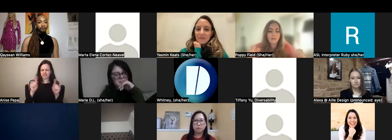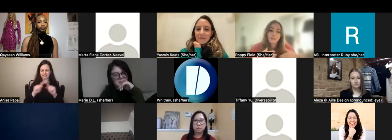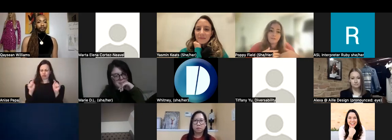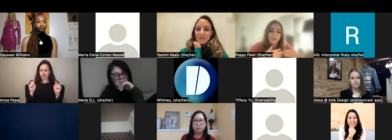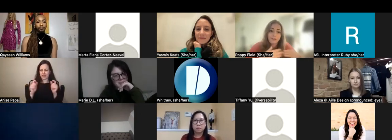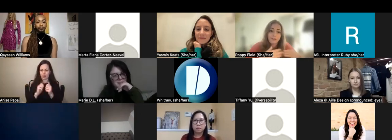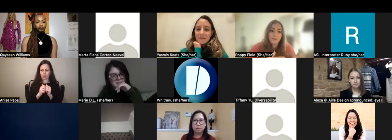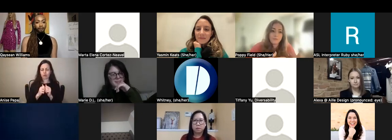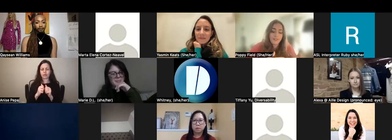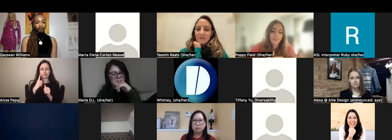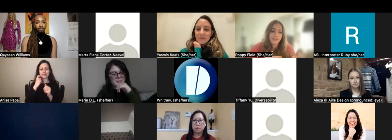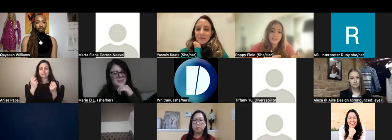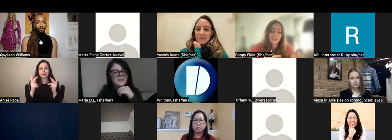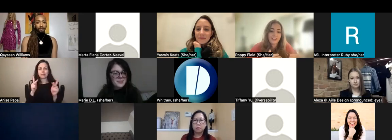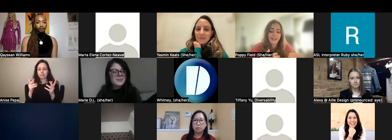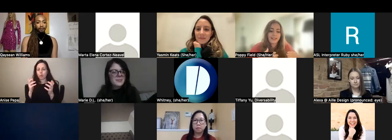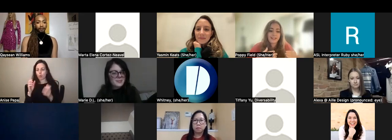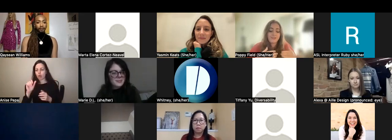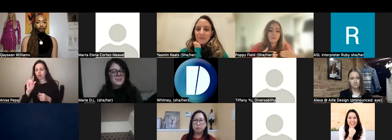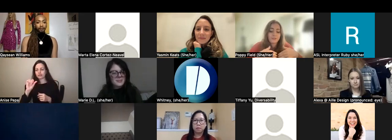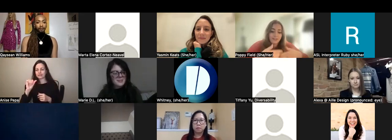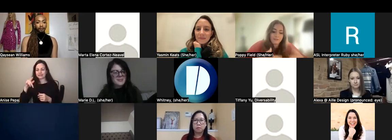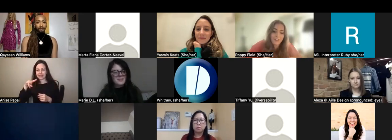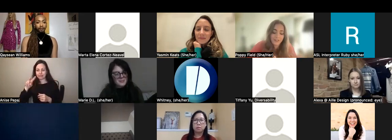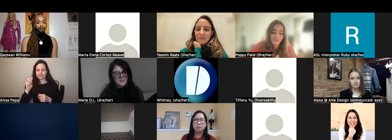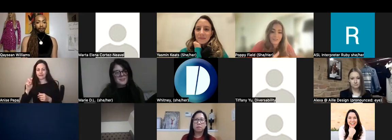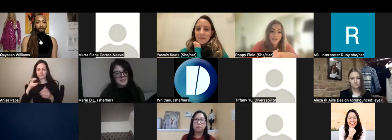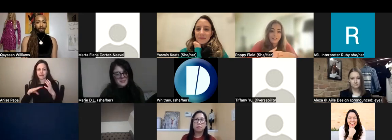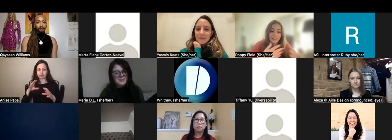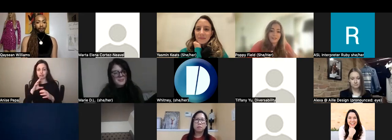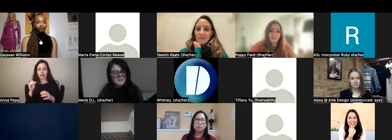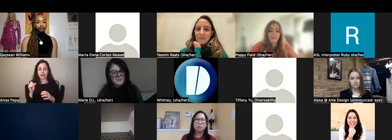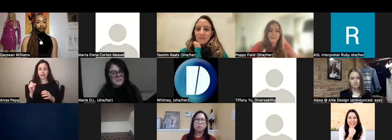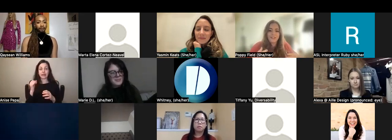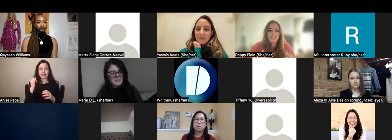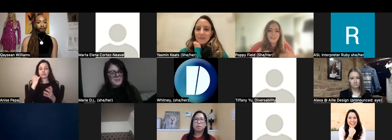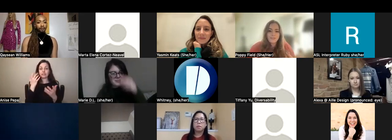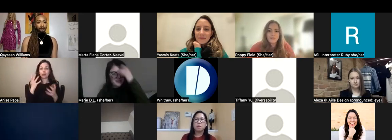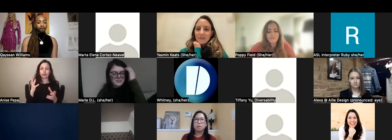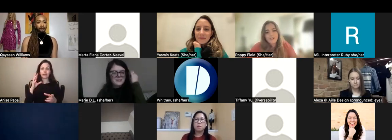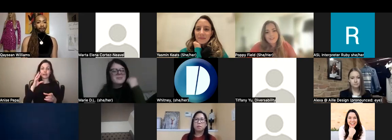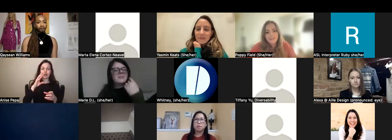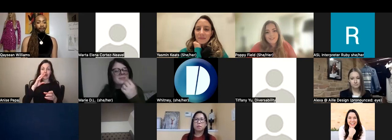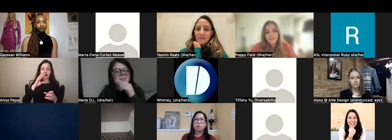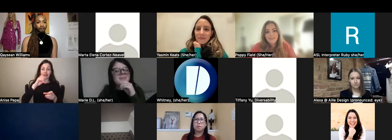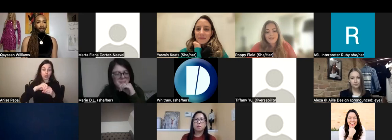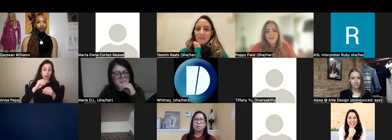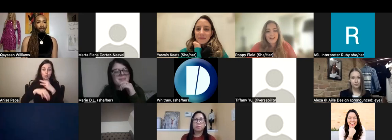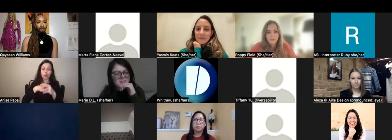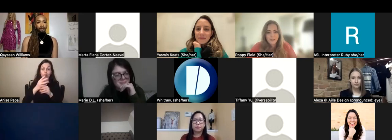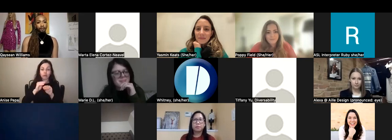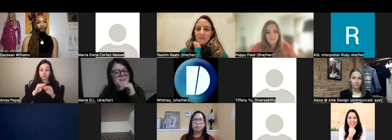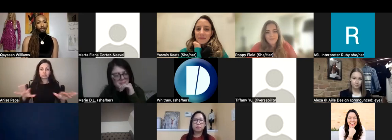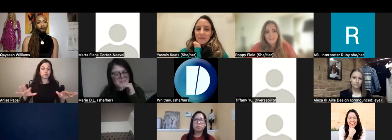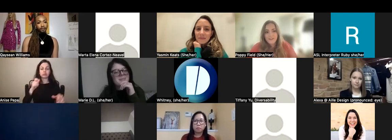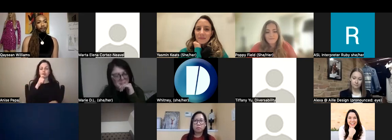are looking for adaptive fashion, and if it's already in the fashion that is out in the world, you don't have to look for it. You know, it takes away that